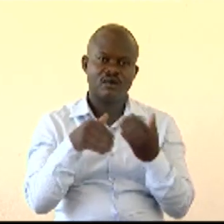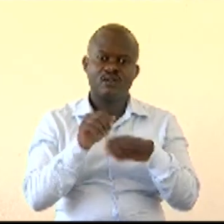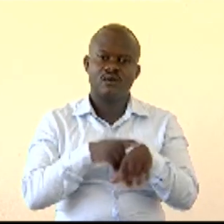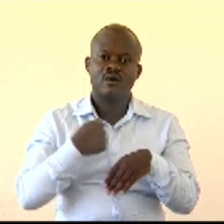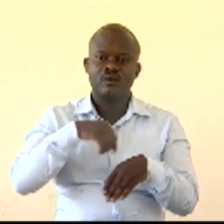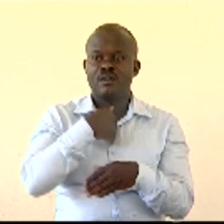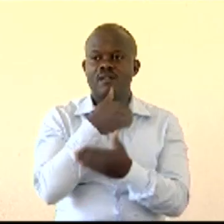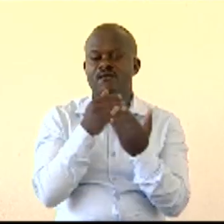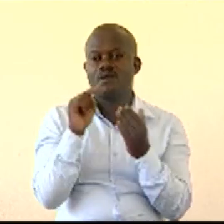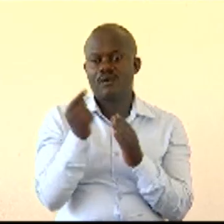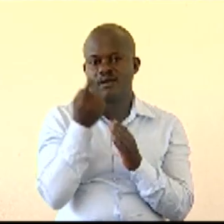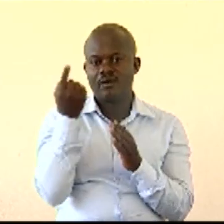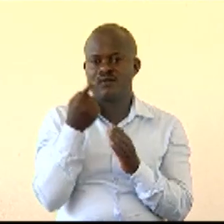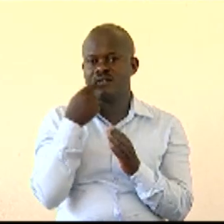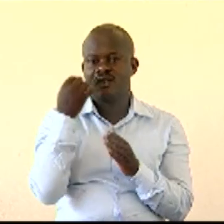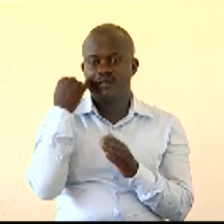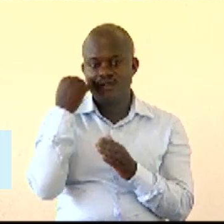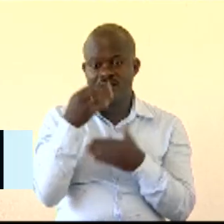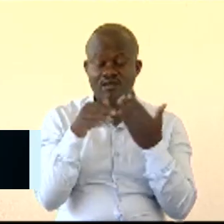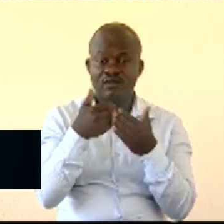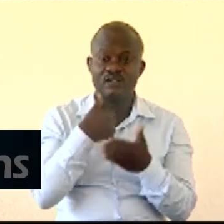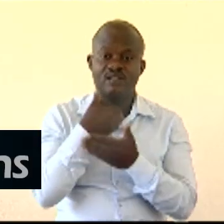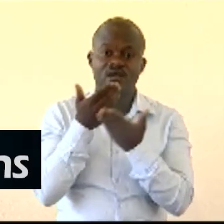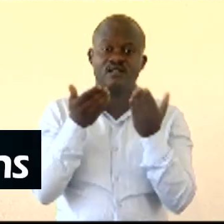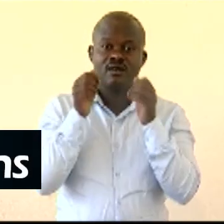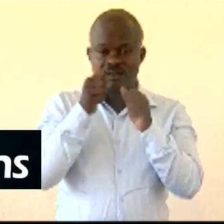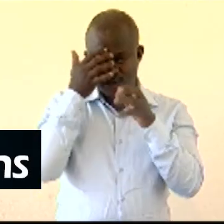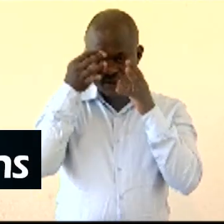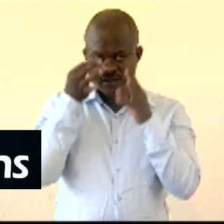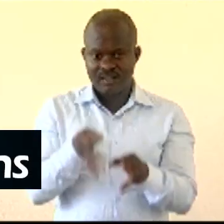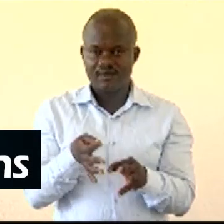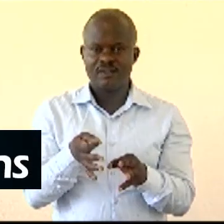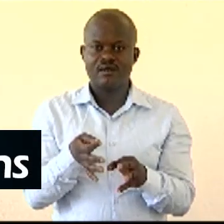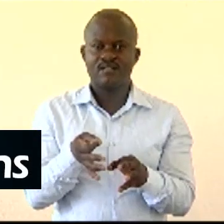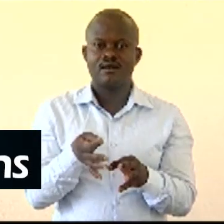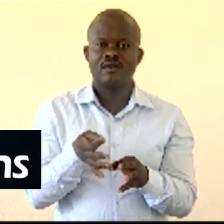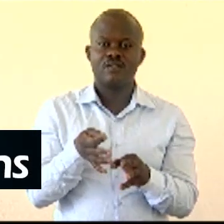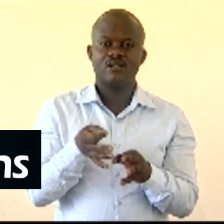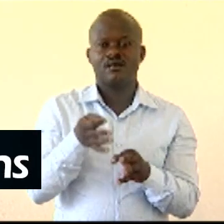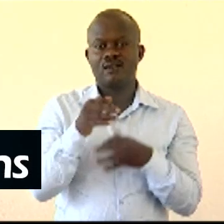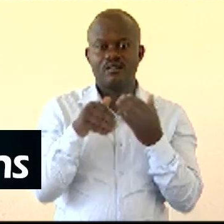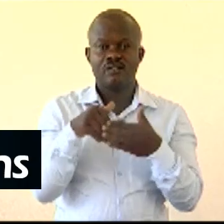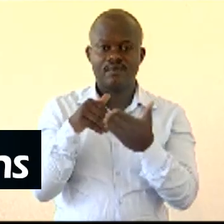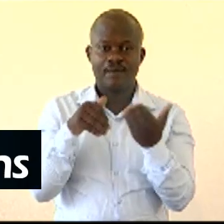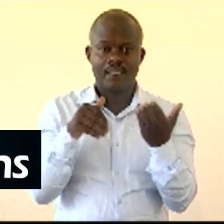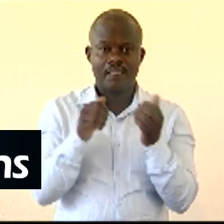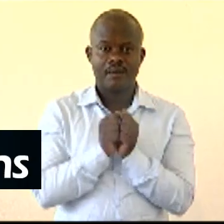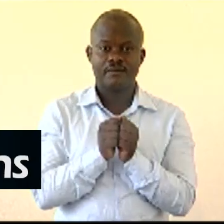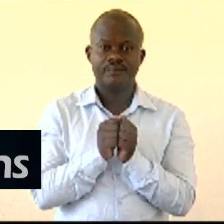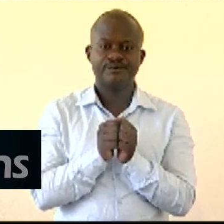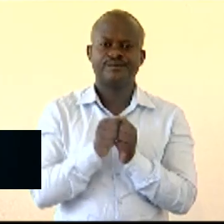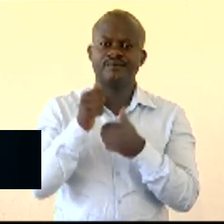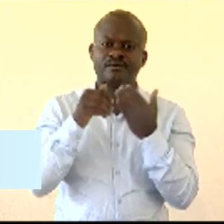1 mole. So if we can determine the molar mass of this compound, that